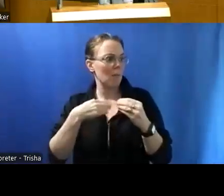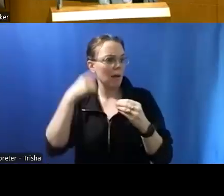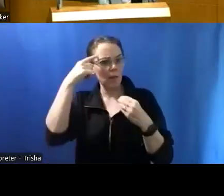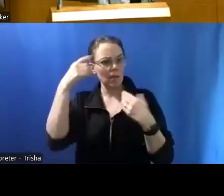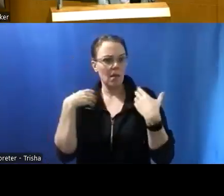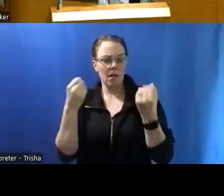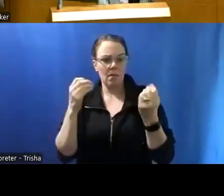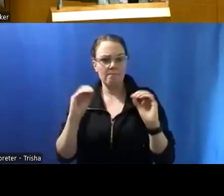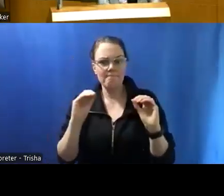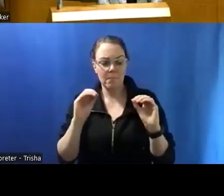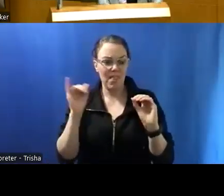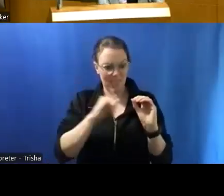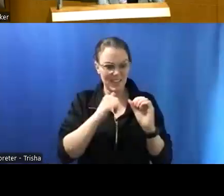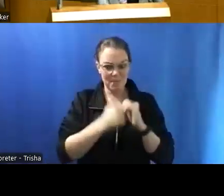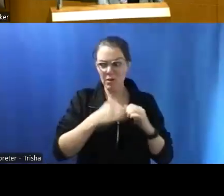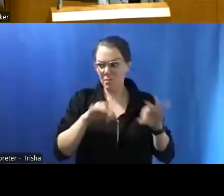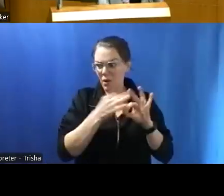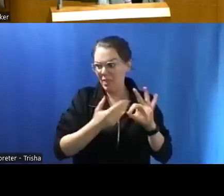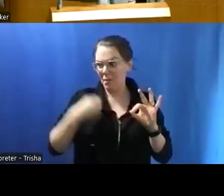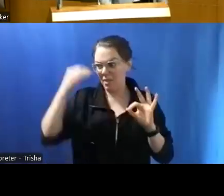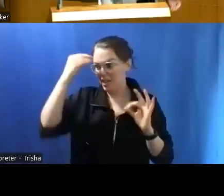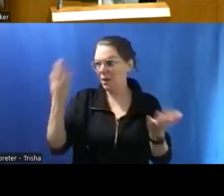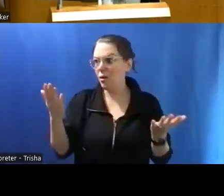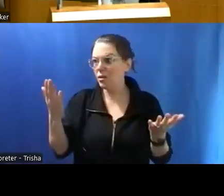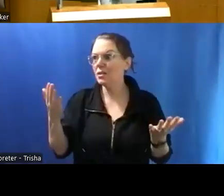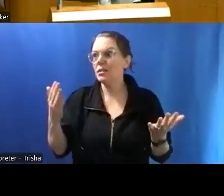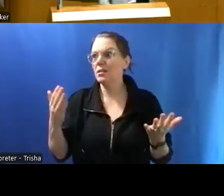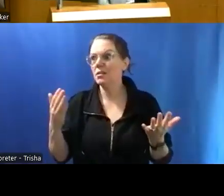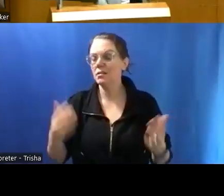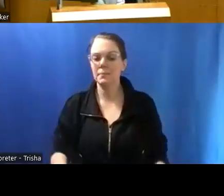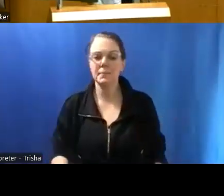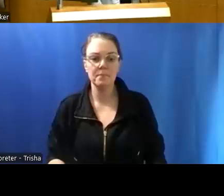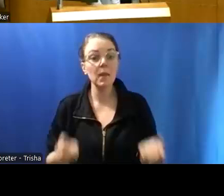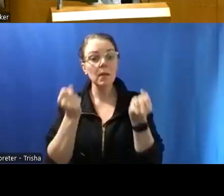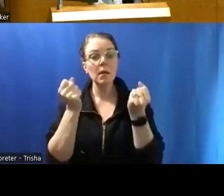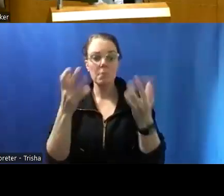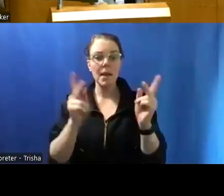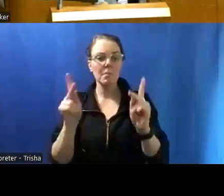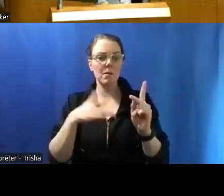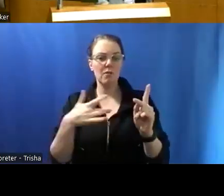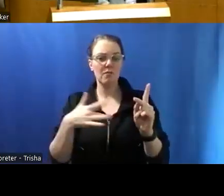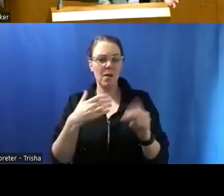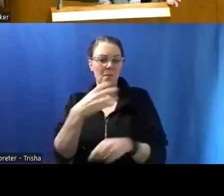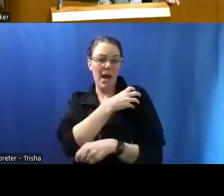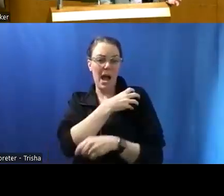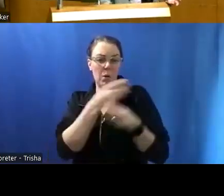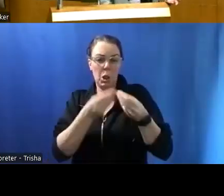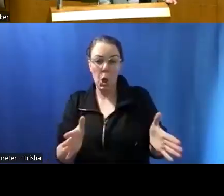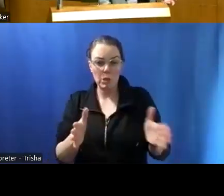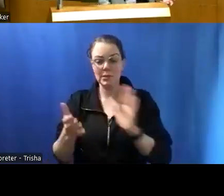be one of the most important things on their mind. Many people do feel a loss of power and